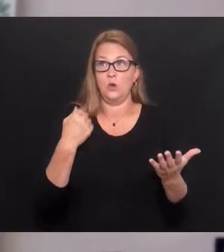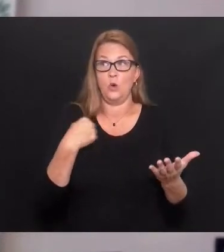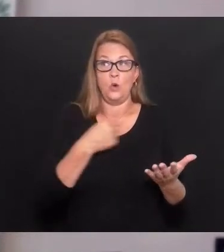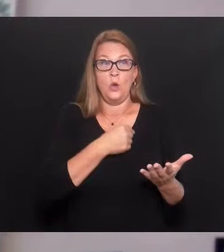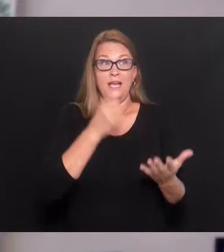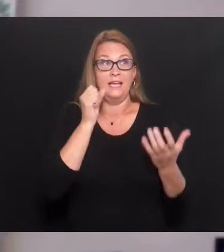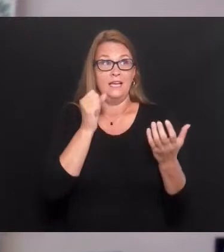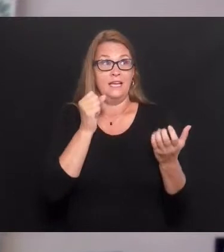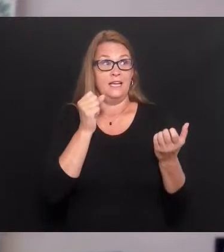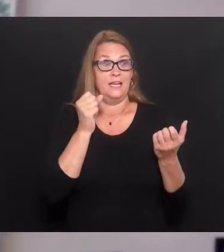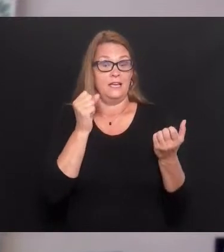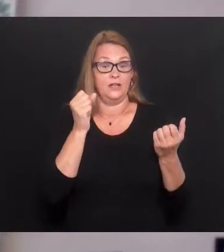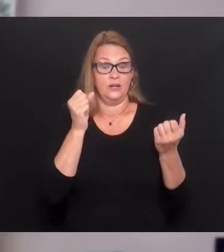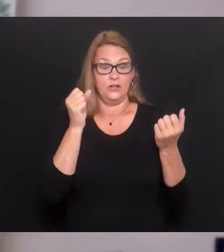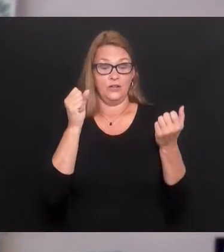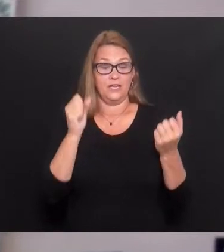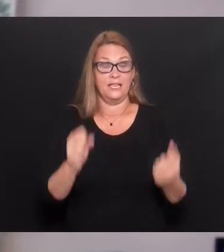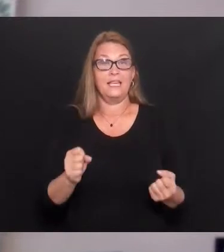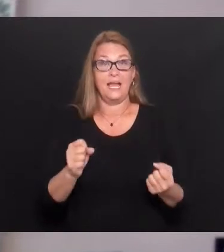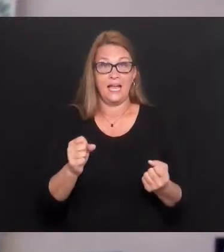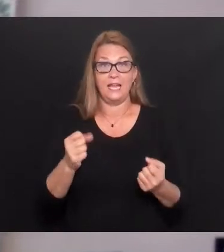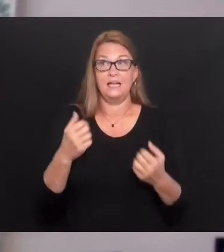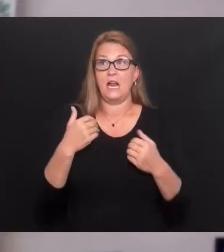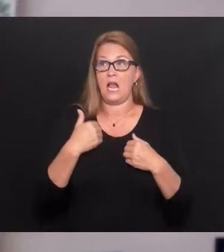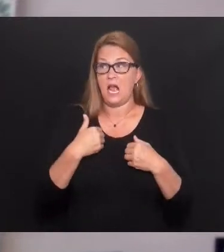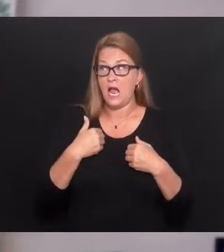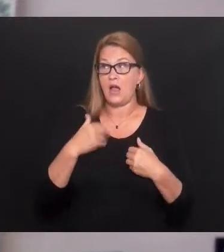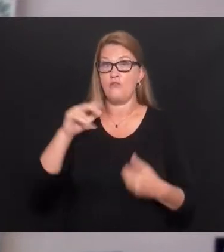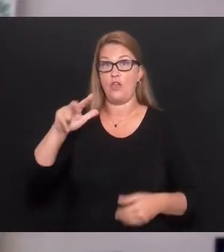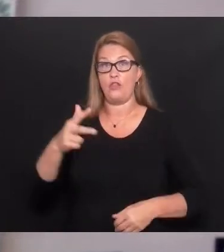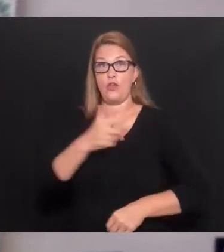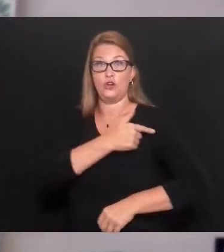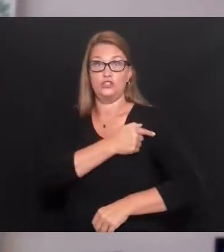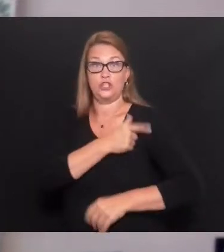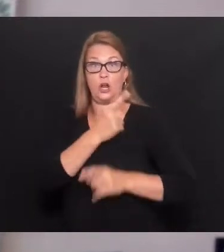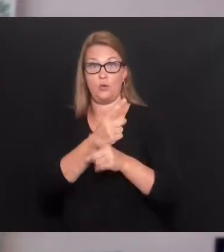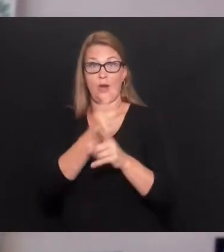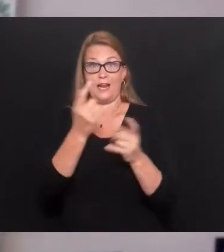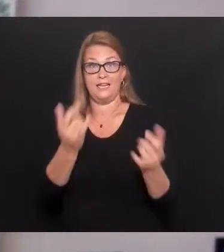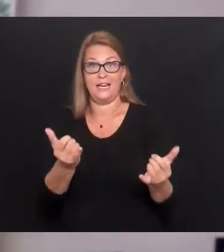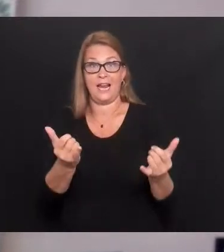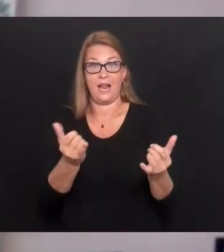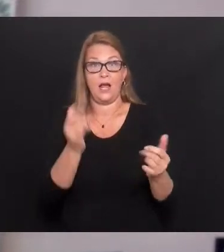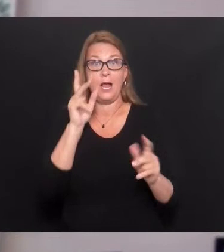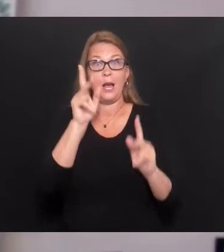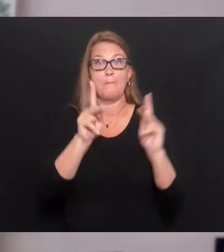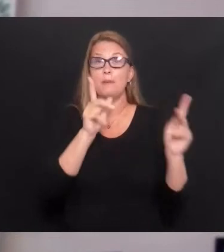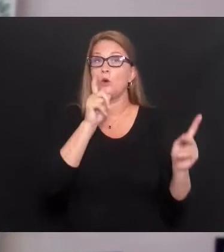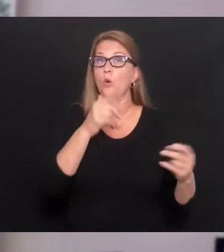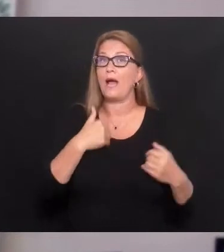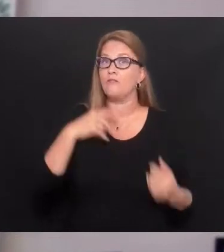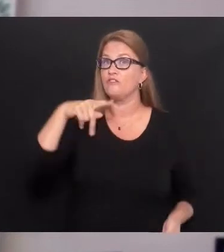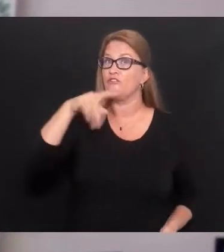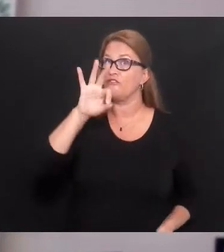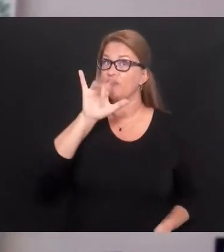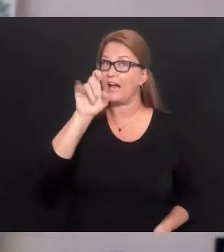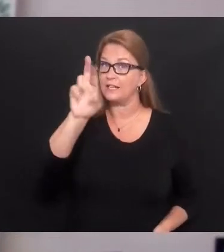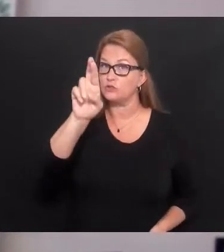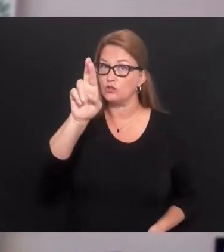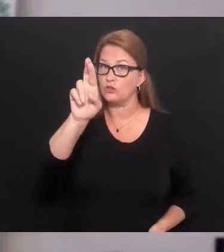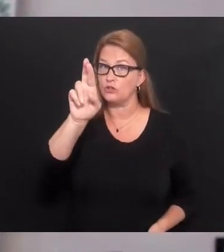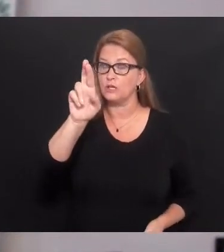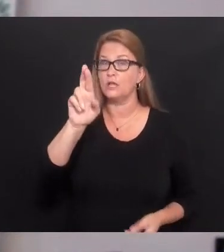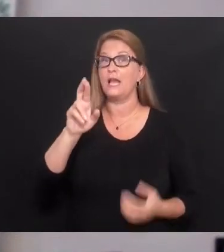a great uptake of the booster shots, particularly right now, the people that have had Pfizer vaccine and are 6